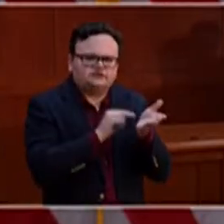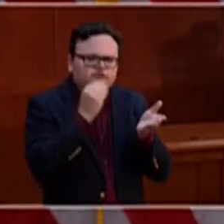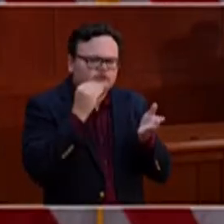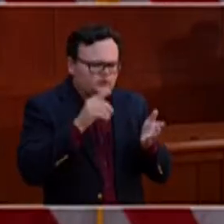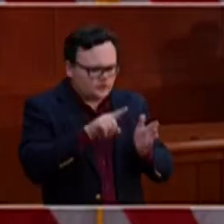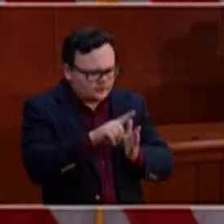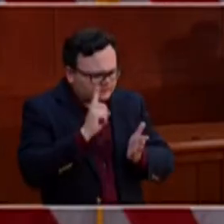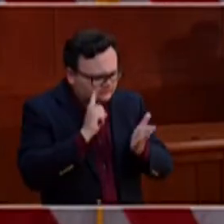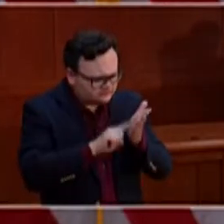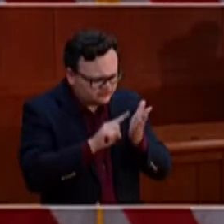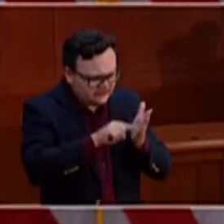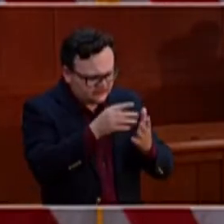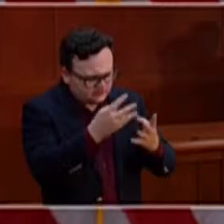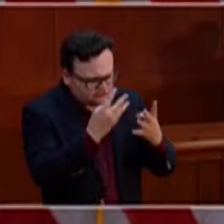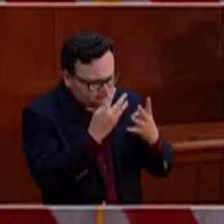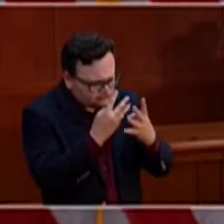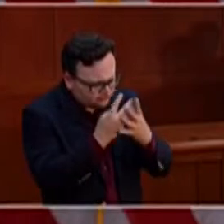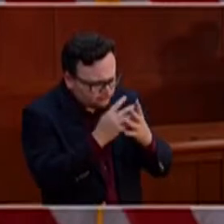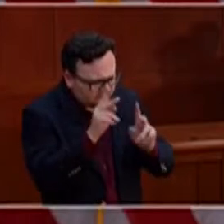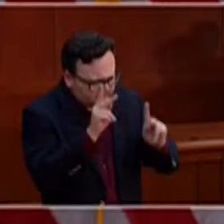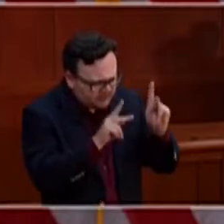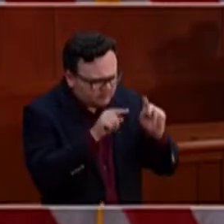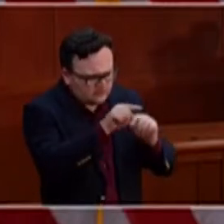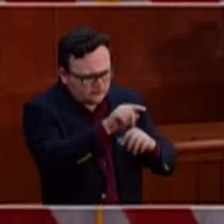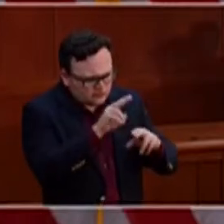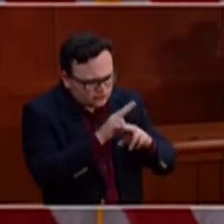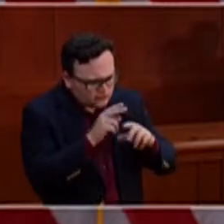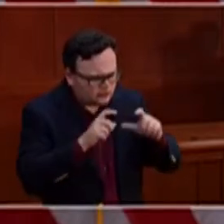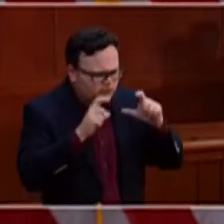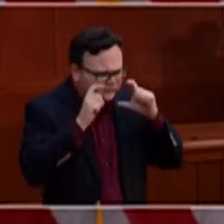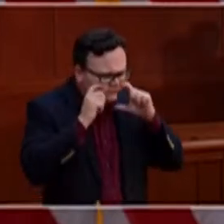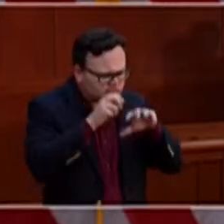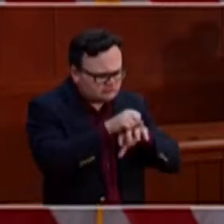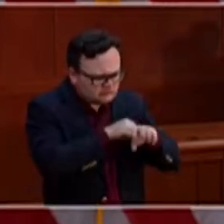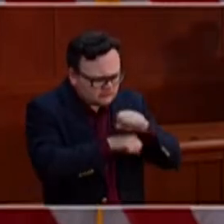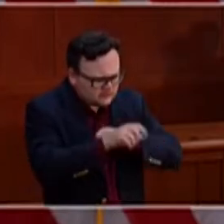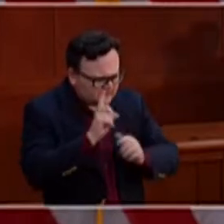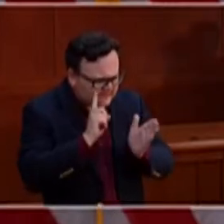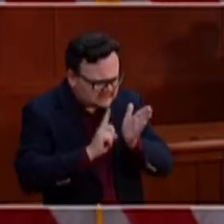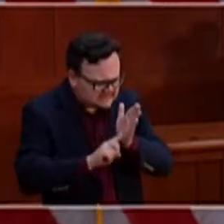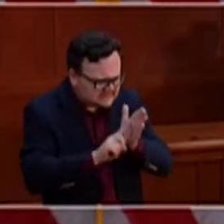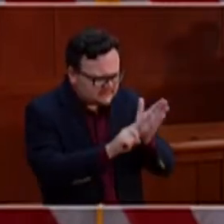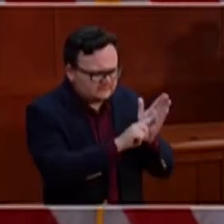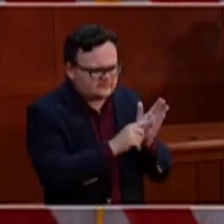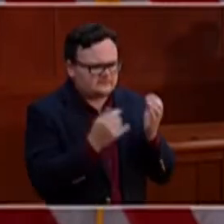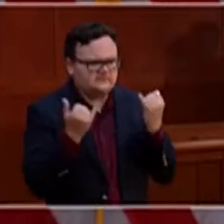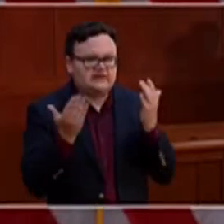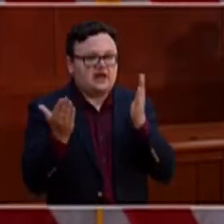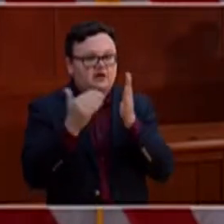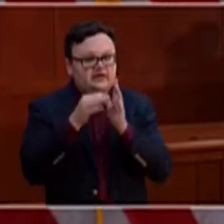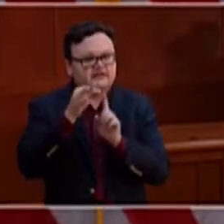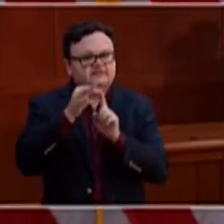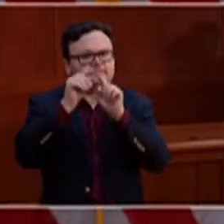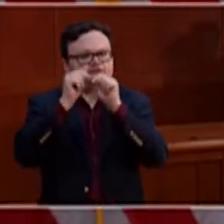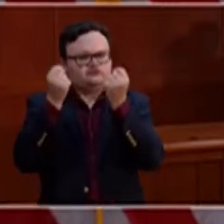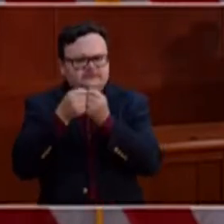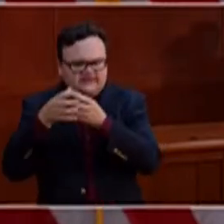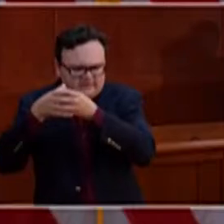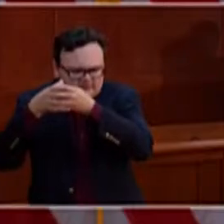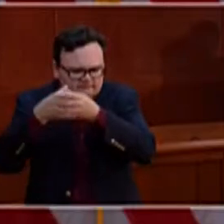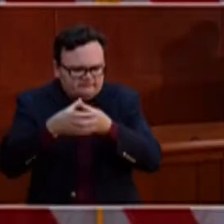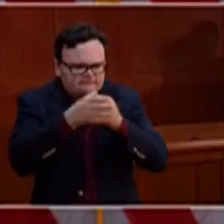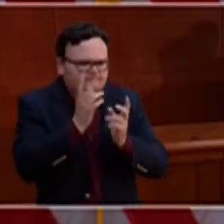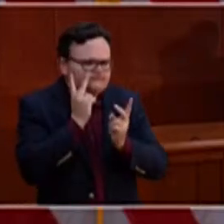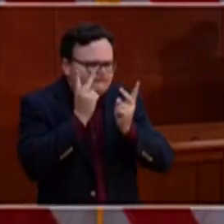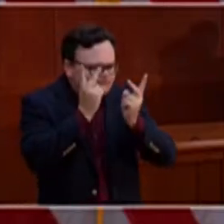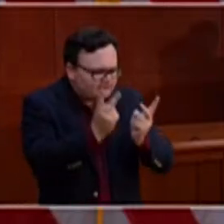procedures, sanitation, wearing of PPE. They're out in the field again doing the same thing, particularly at the